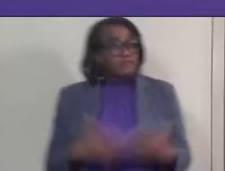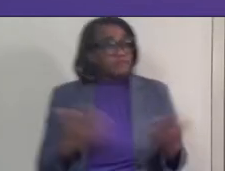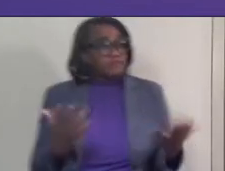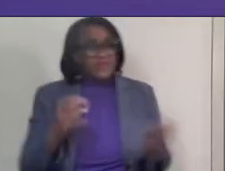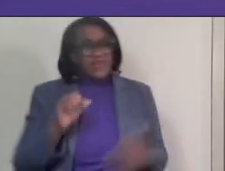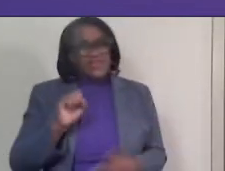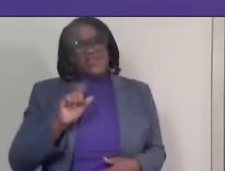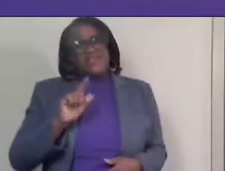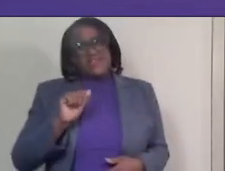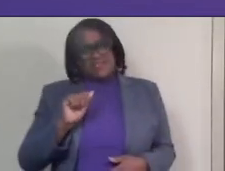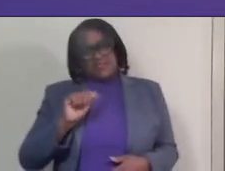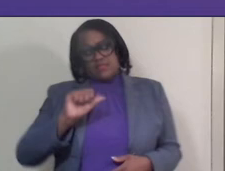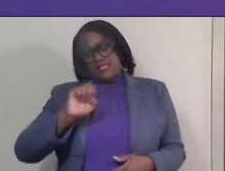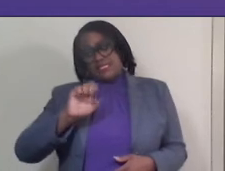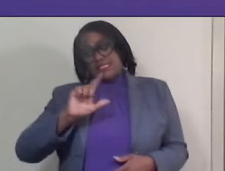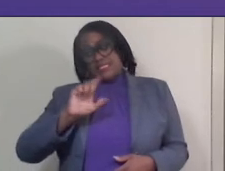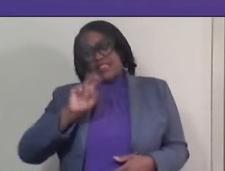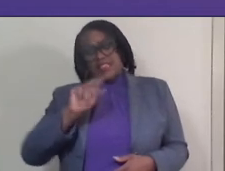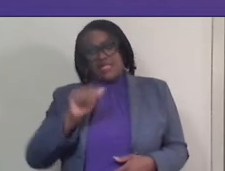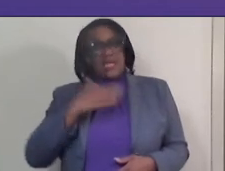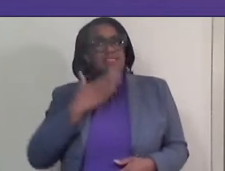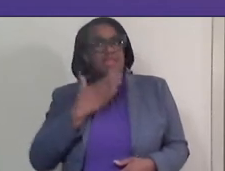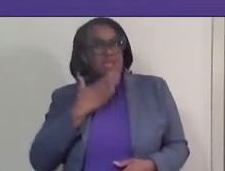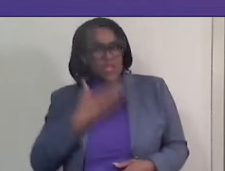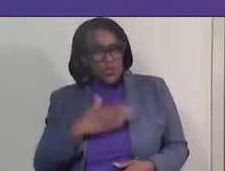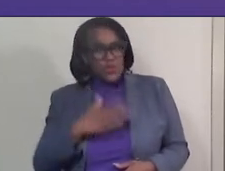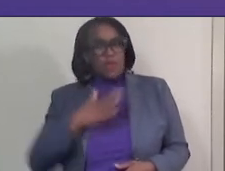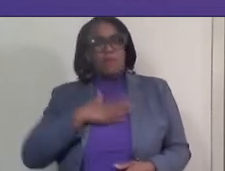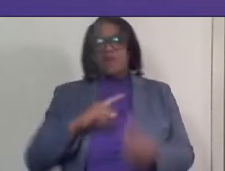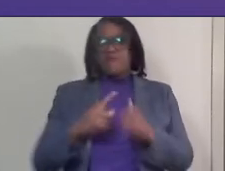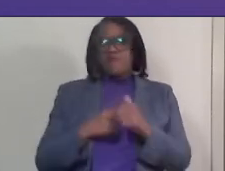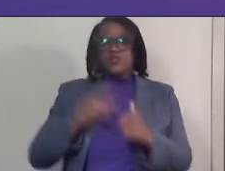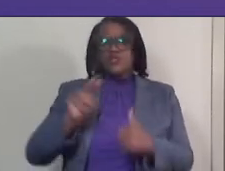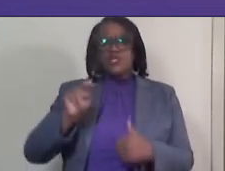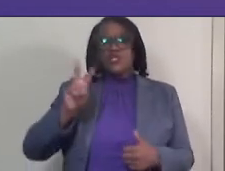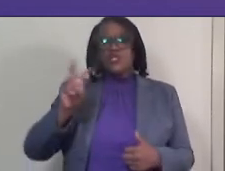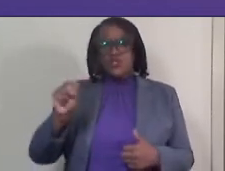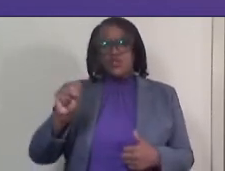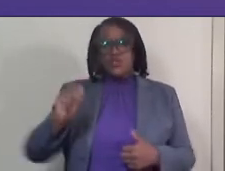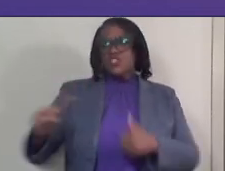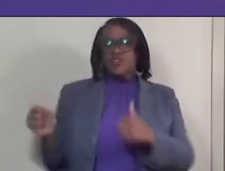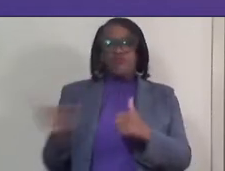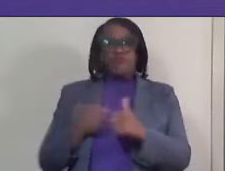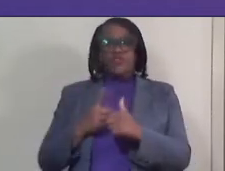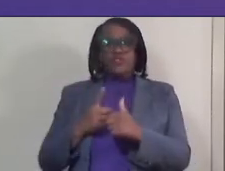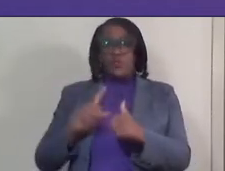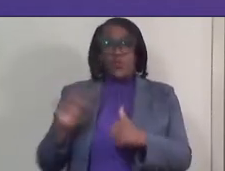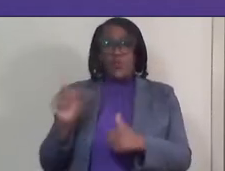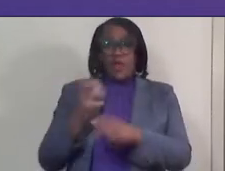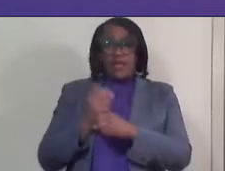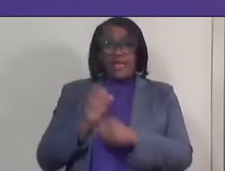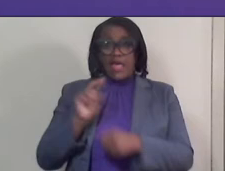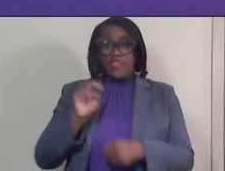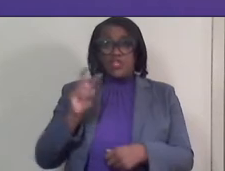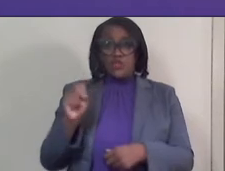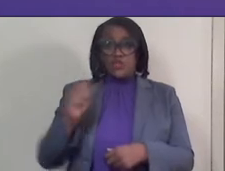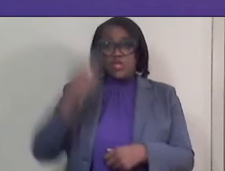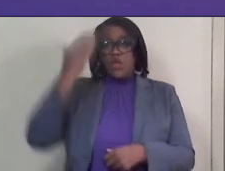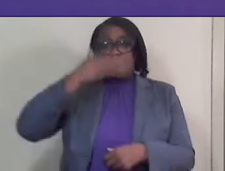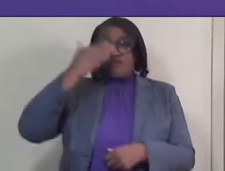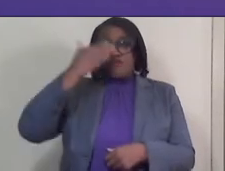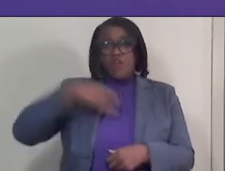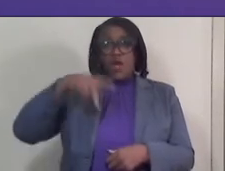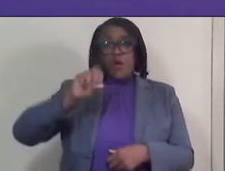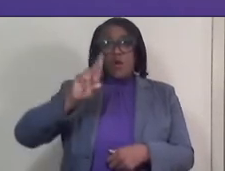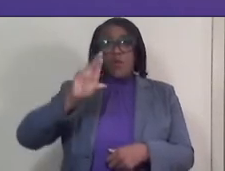you. My first news source is the front porch. I live in the historically Black neighborhood of